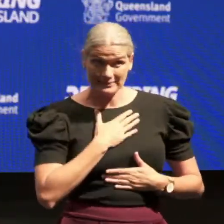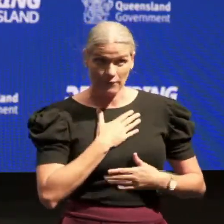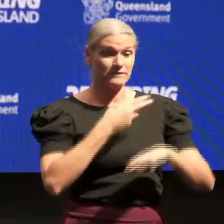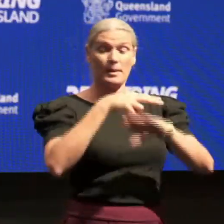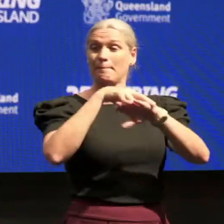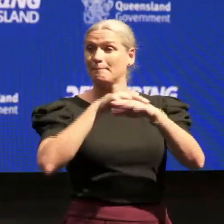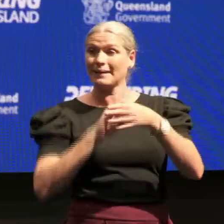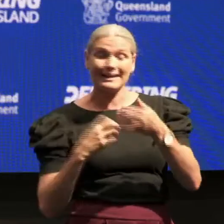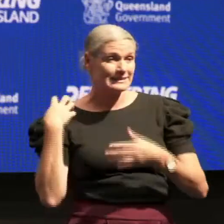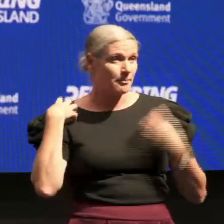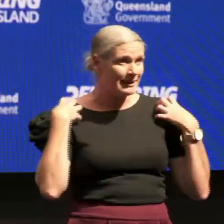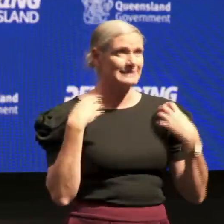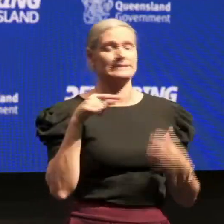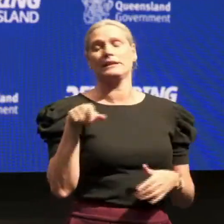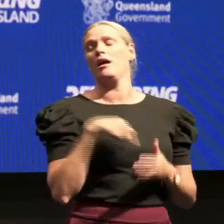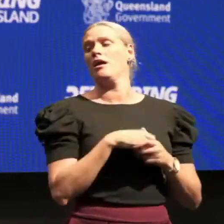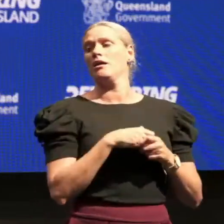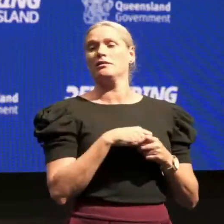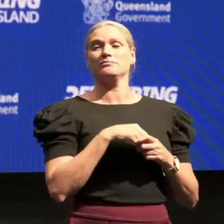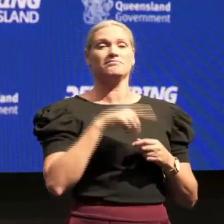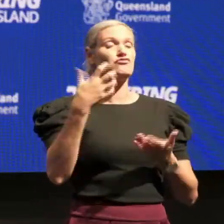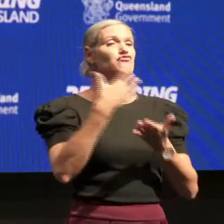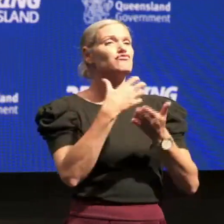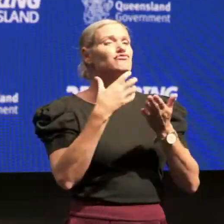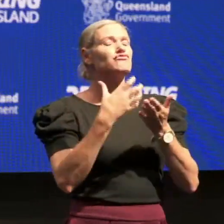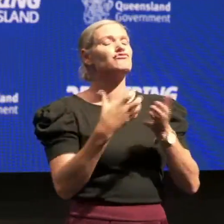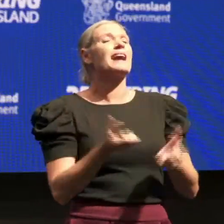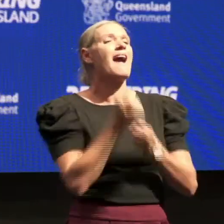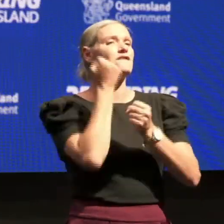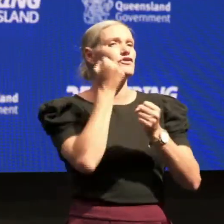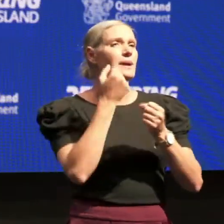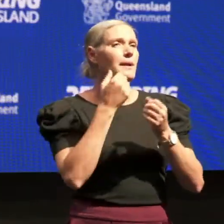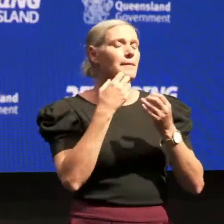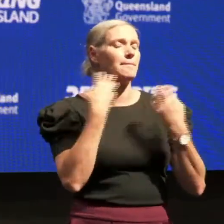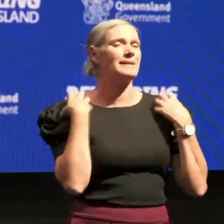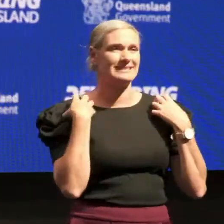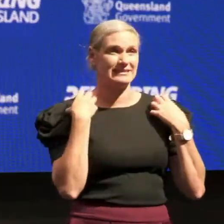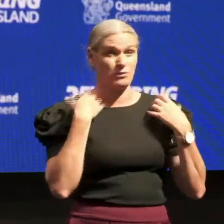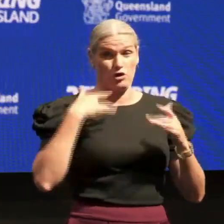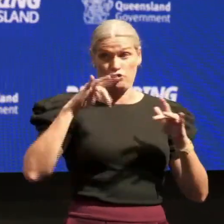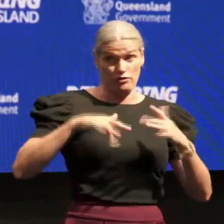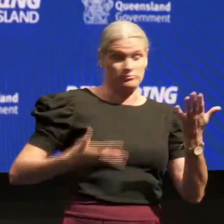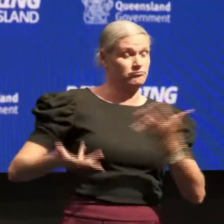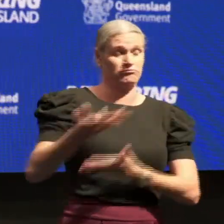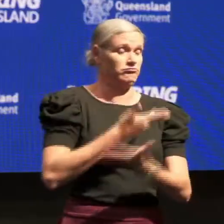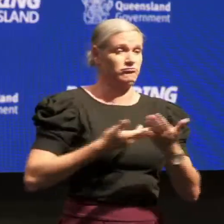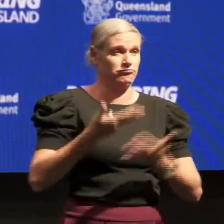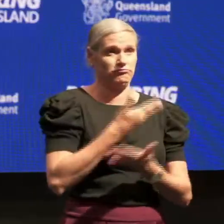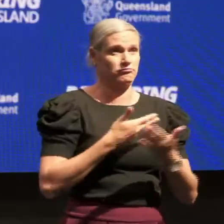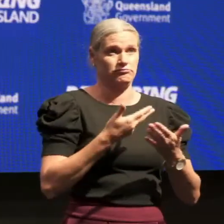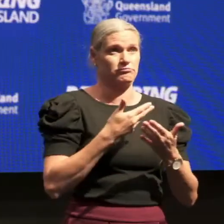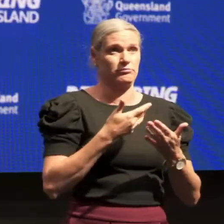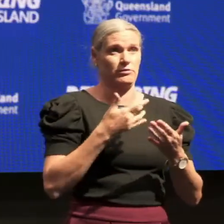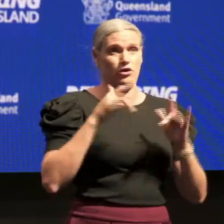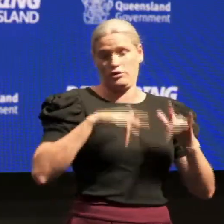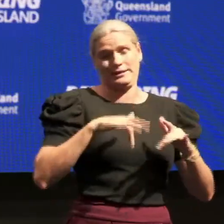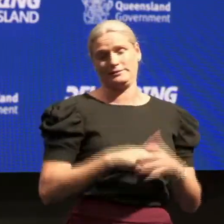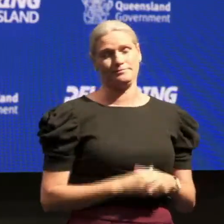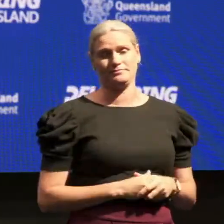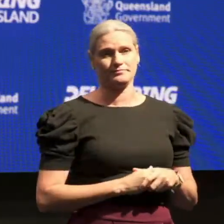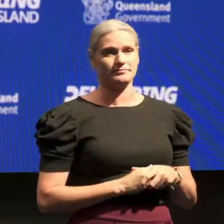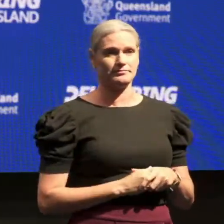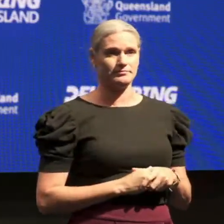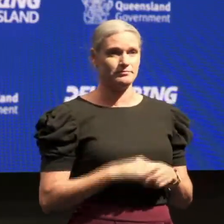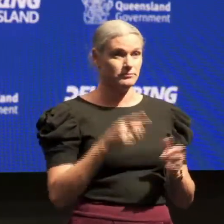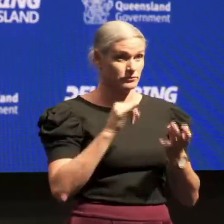the police minister, the recovery minister, or indeed Chris as state disaster coordinator were briefed. No.